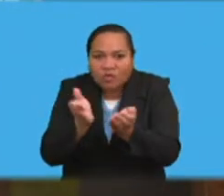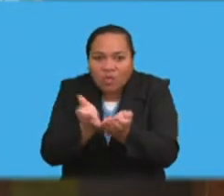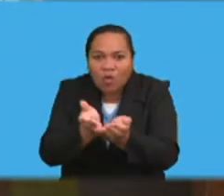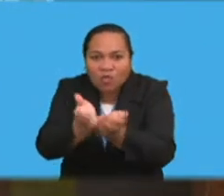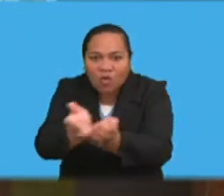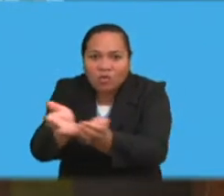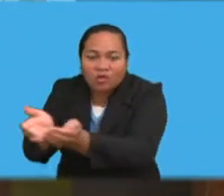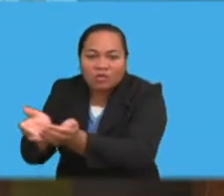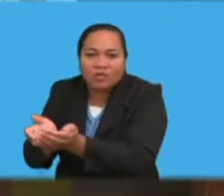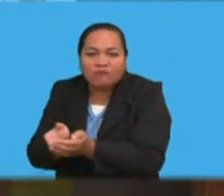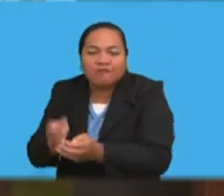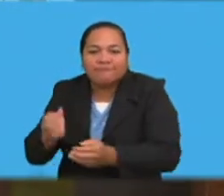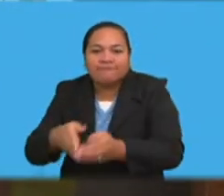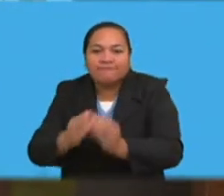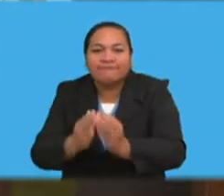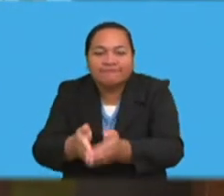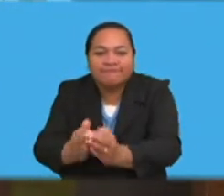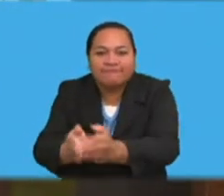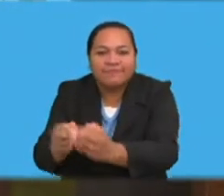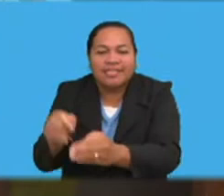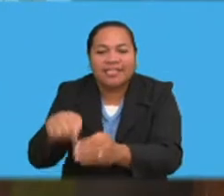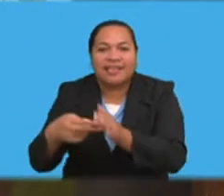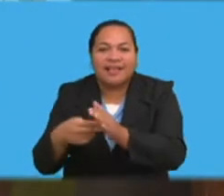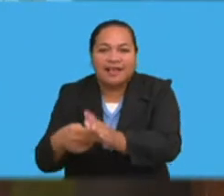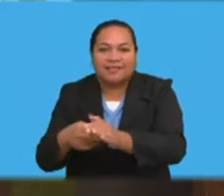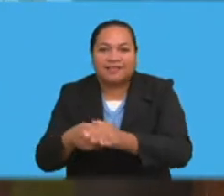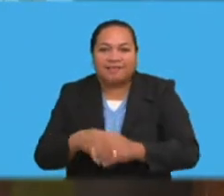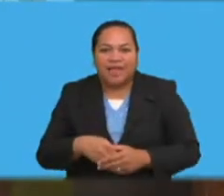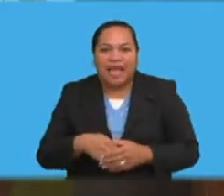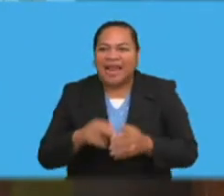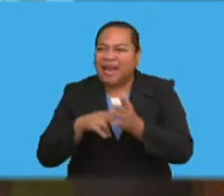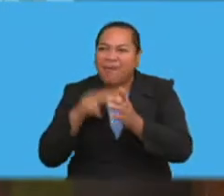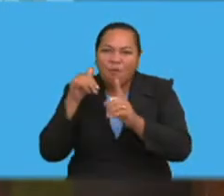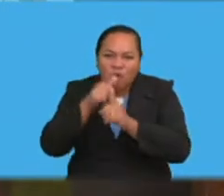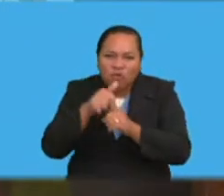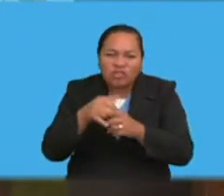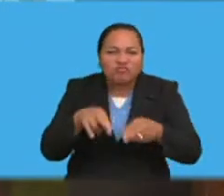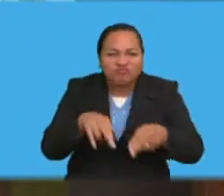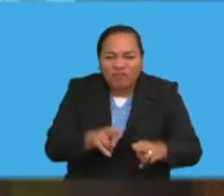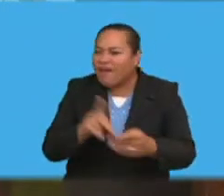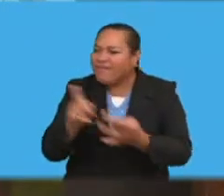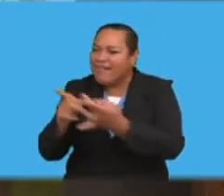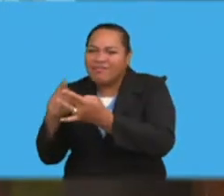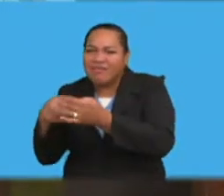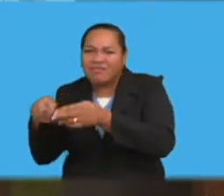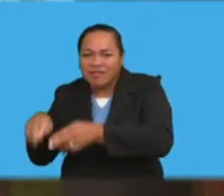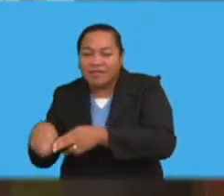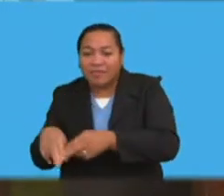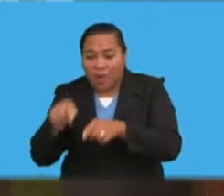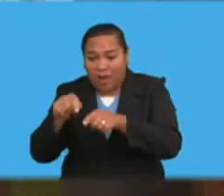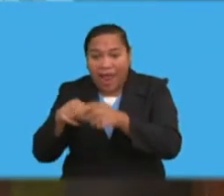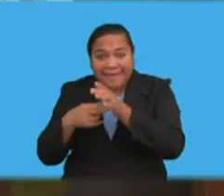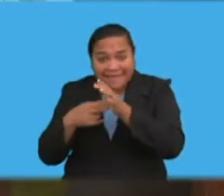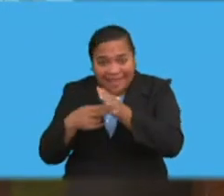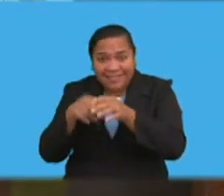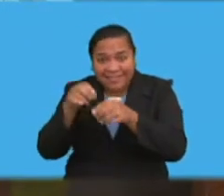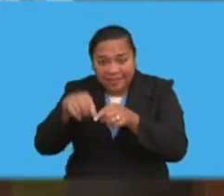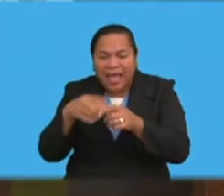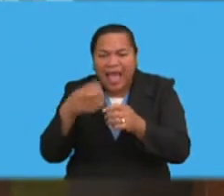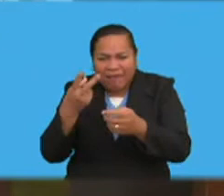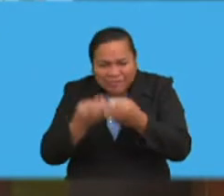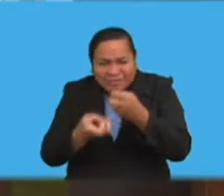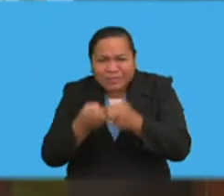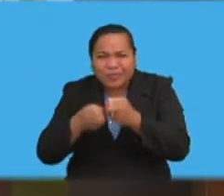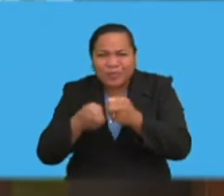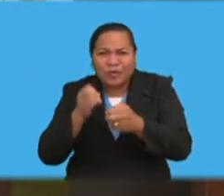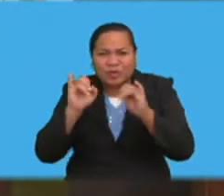mainly along the two major tributaries to Nadi River, the Mosi River and the Nawaka River. In the Nadi River Basin, typical problems such as the